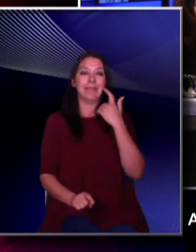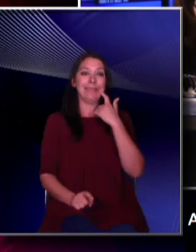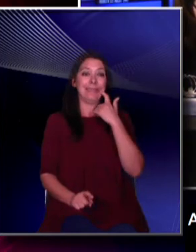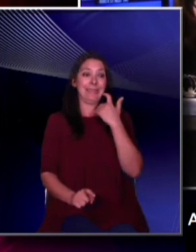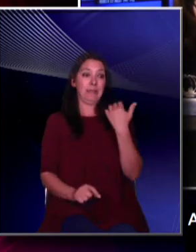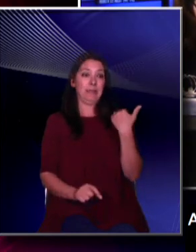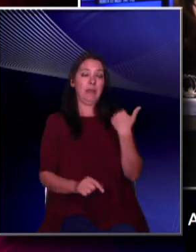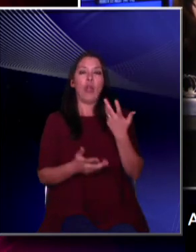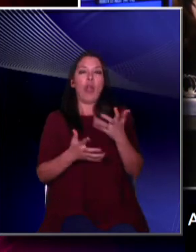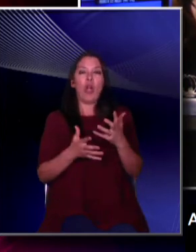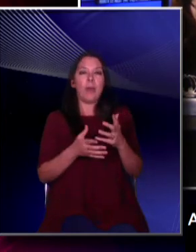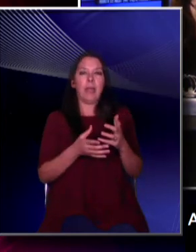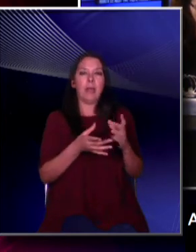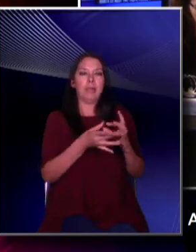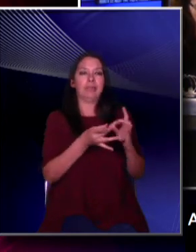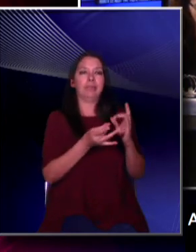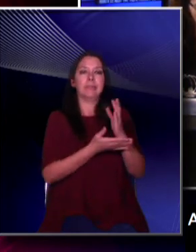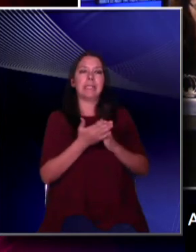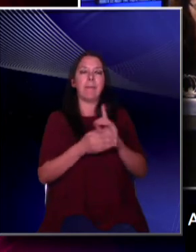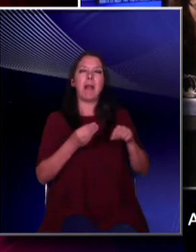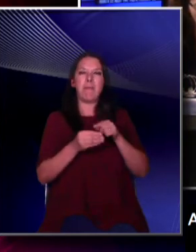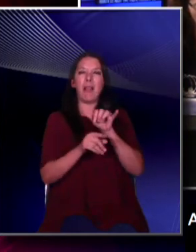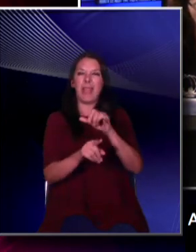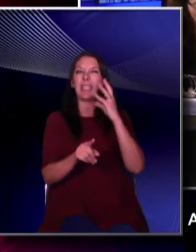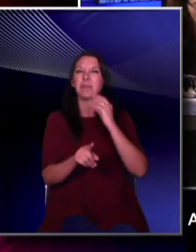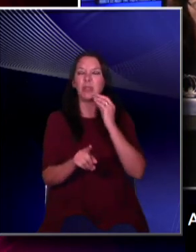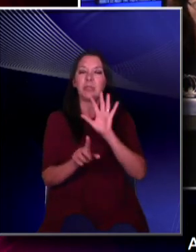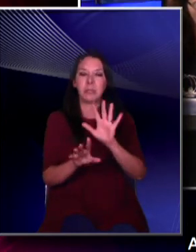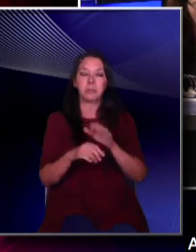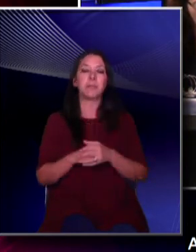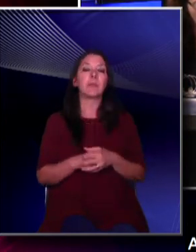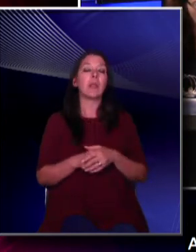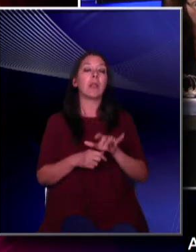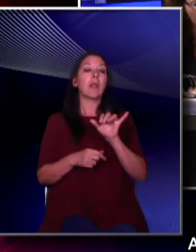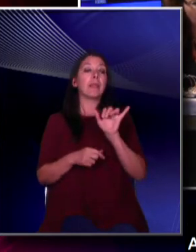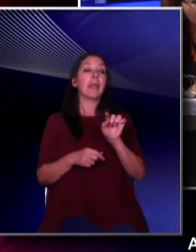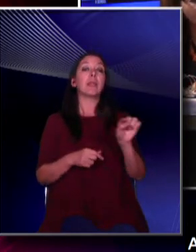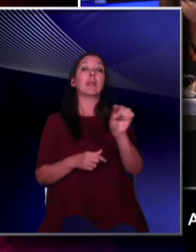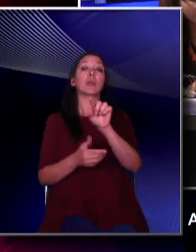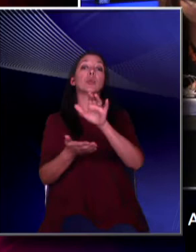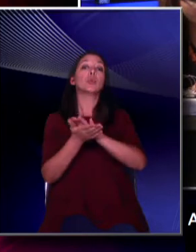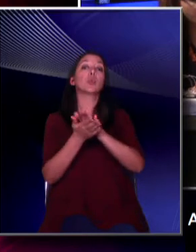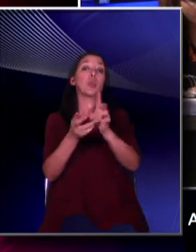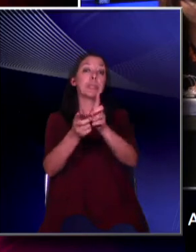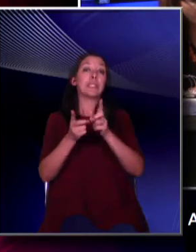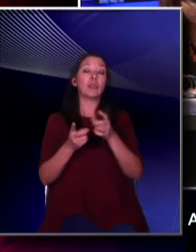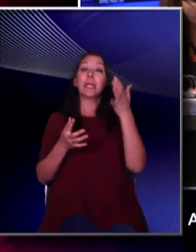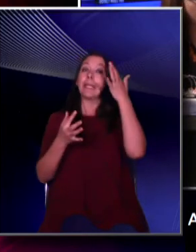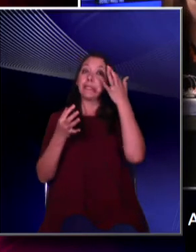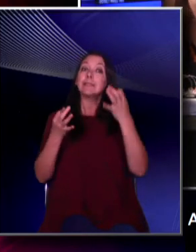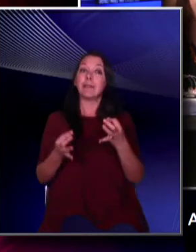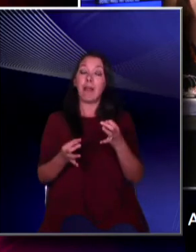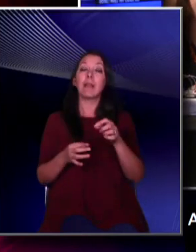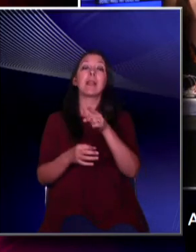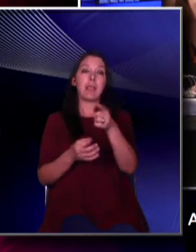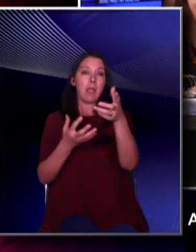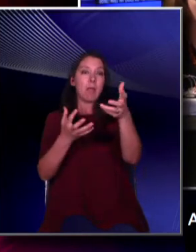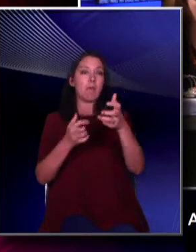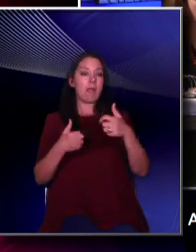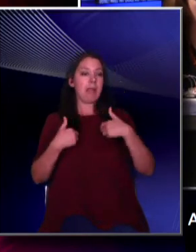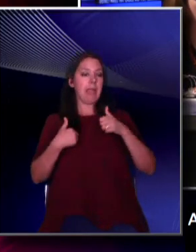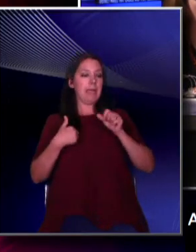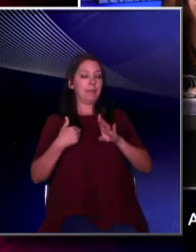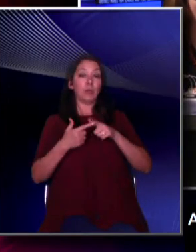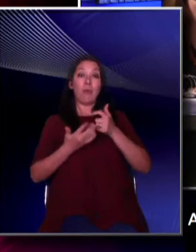afternoon. So when the school districts make that choice and they contact us,